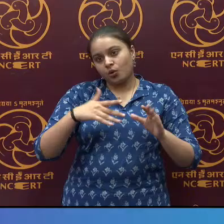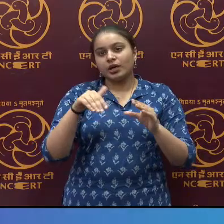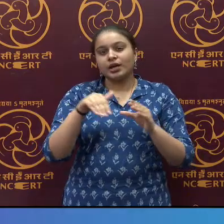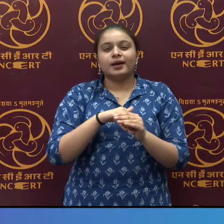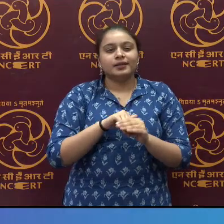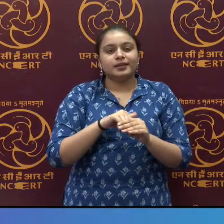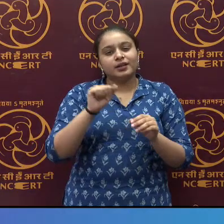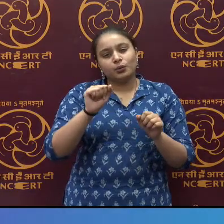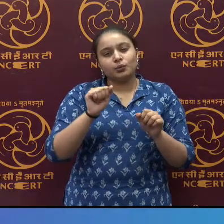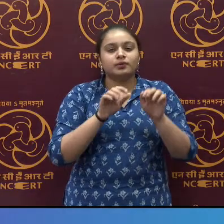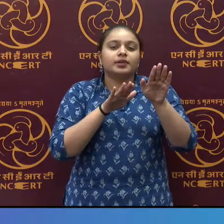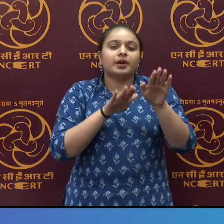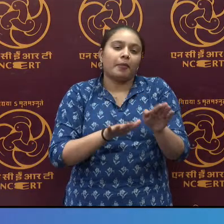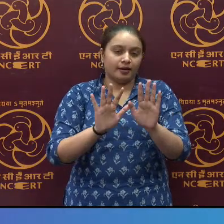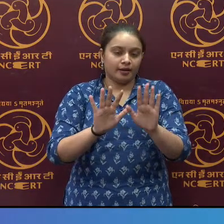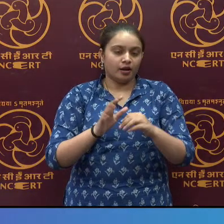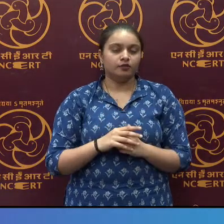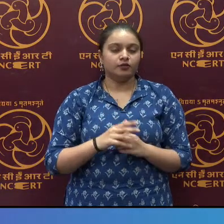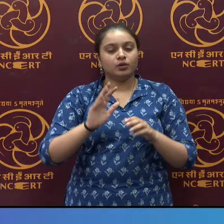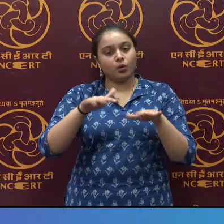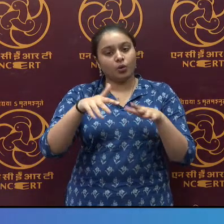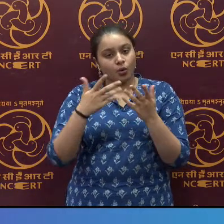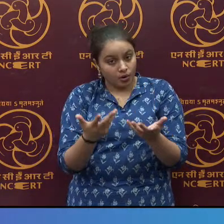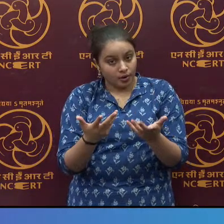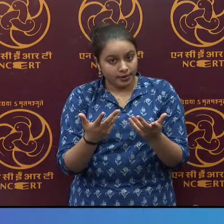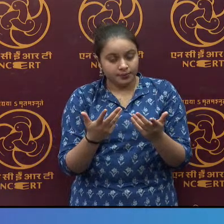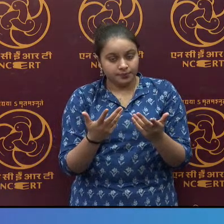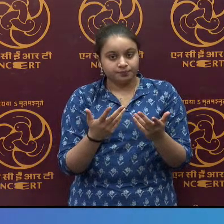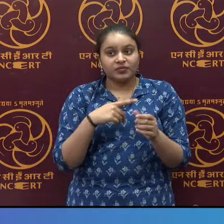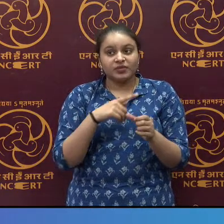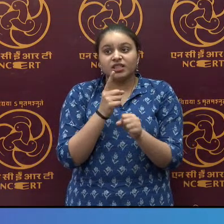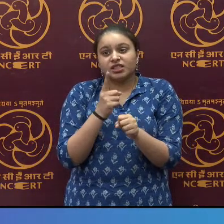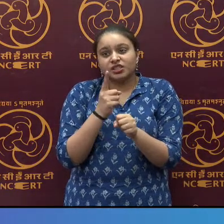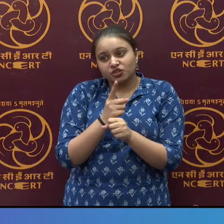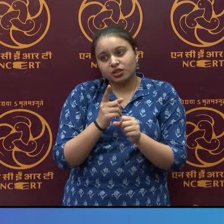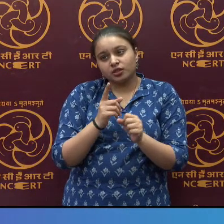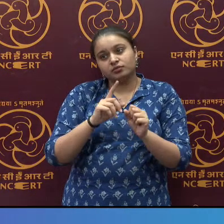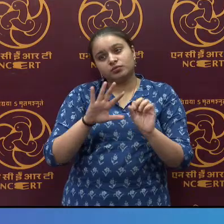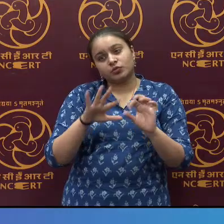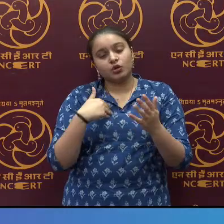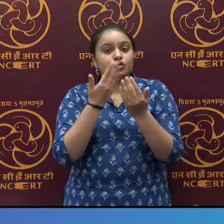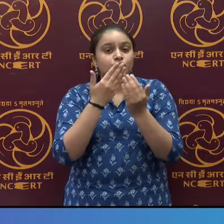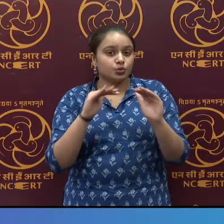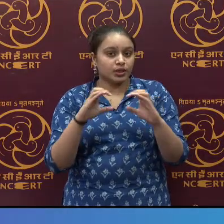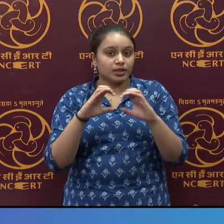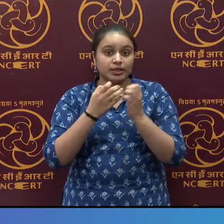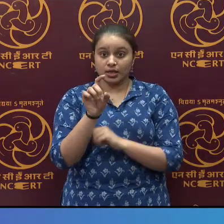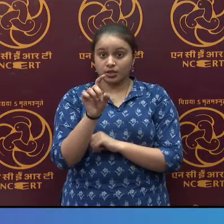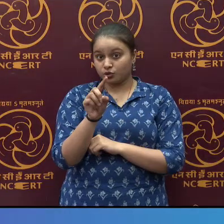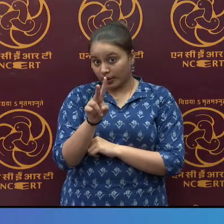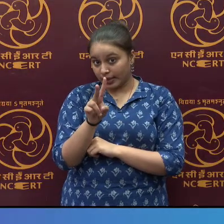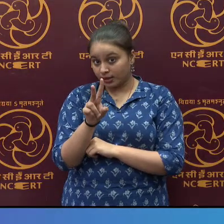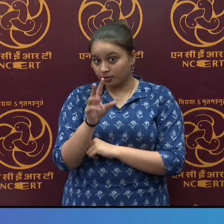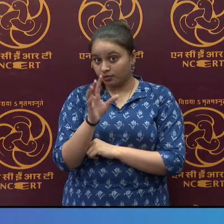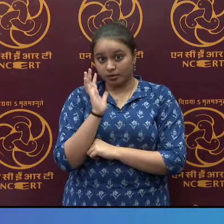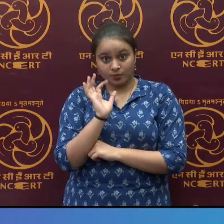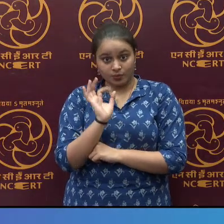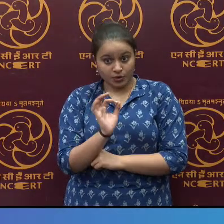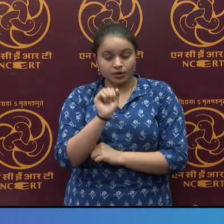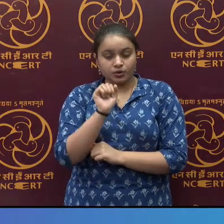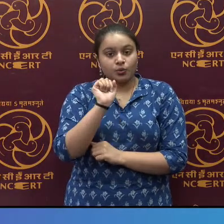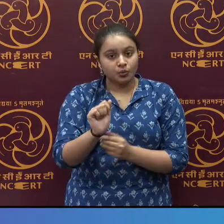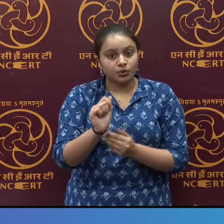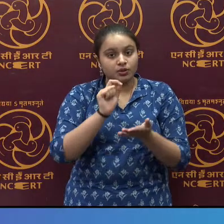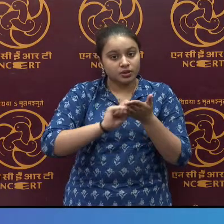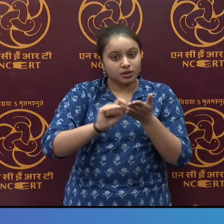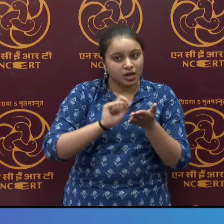are writing. And as a teacher or as a student of class 12 especially, you are expected to